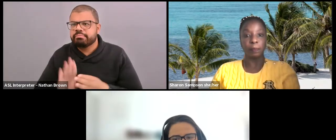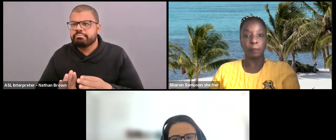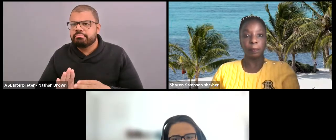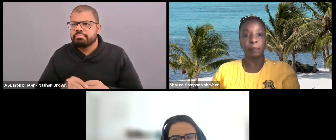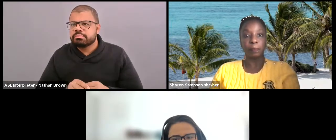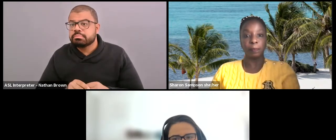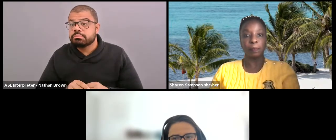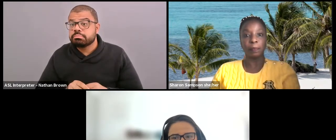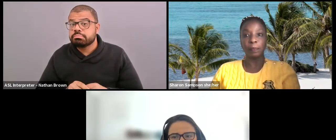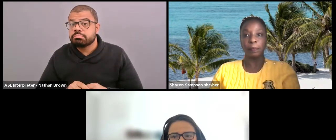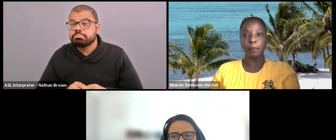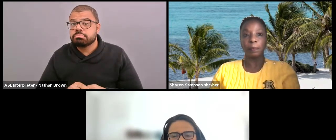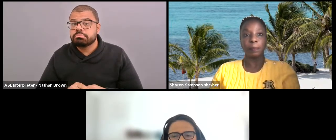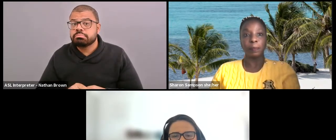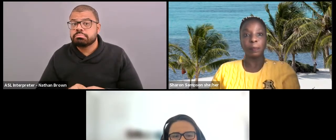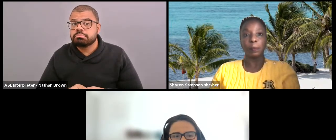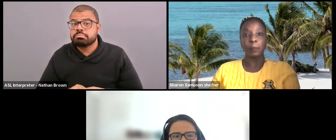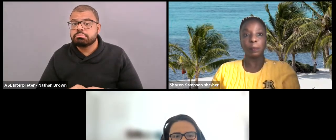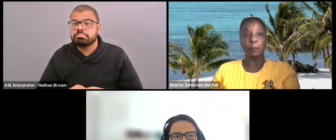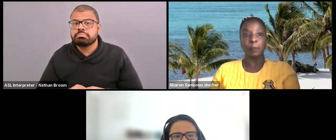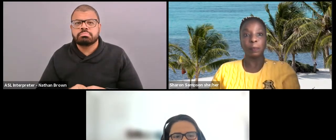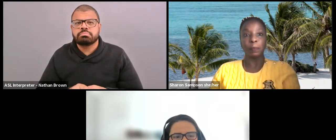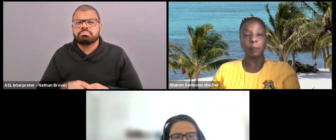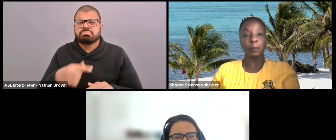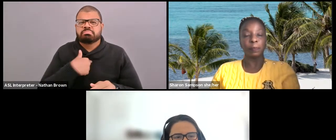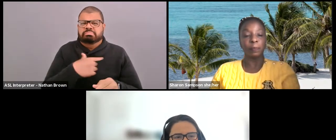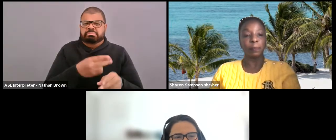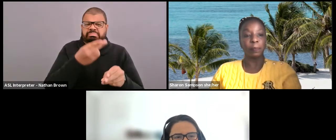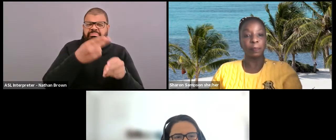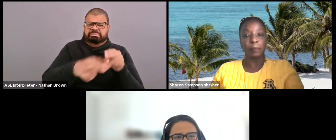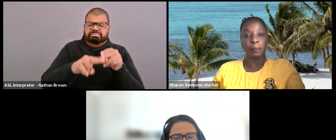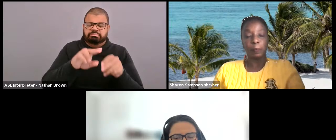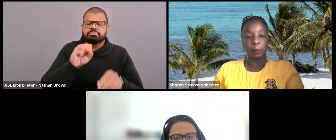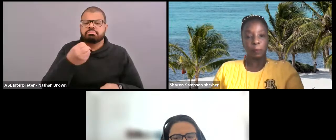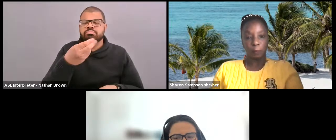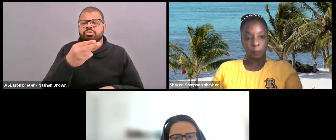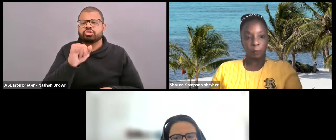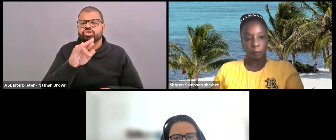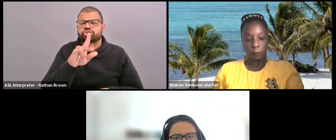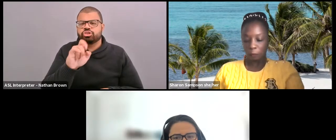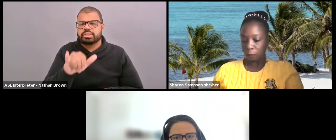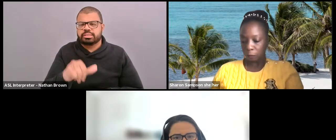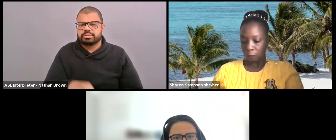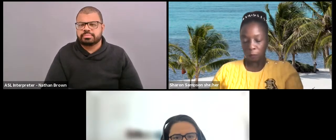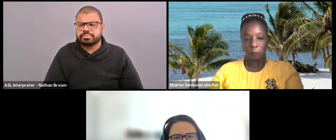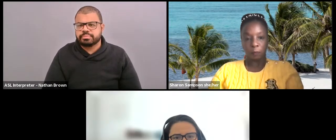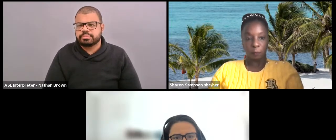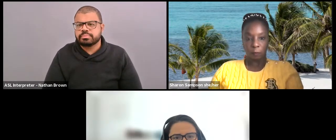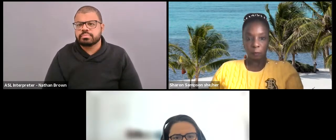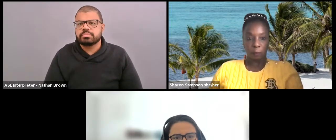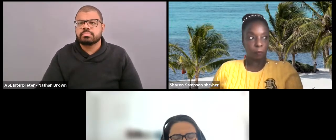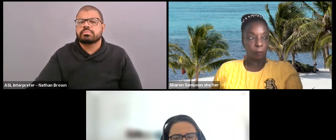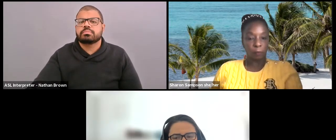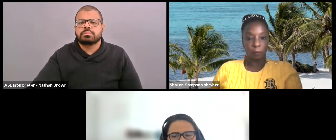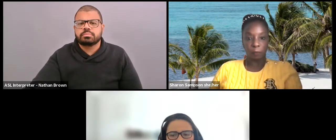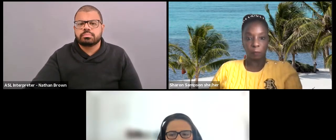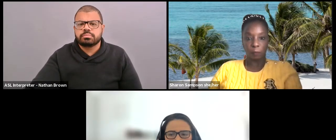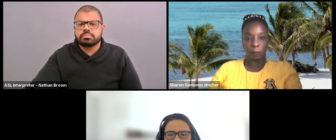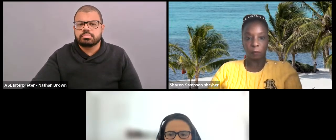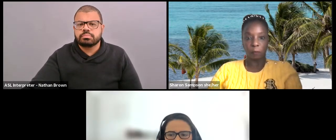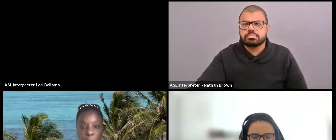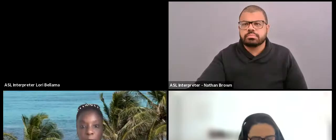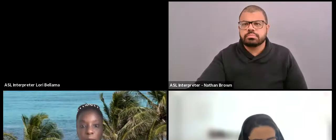to pressure you. I'll be very quick, Denise. Okay, that's fine. Shirley, go ahead. I was just looking